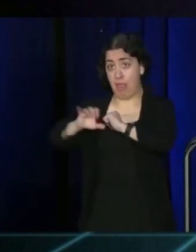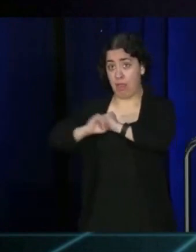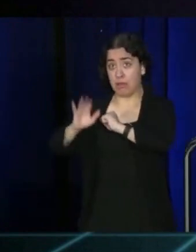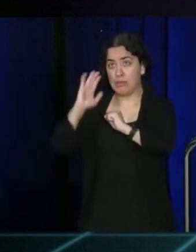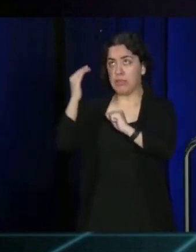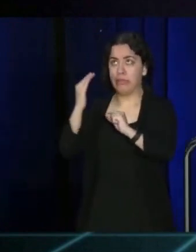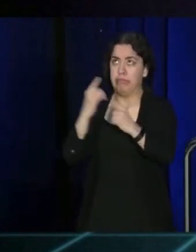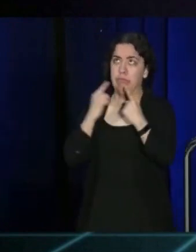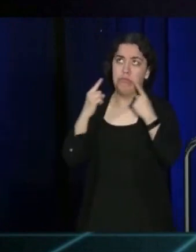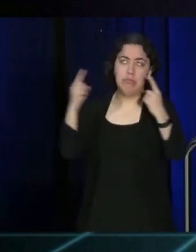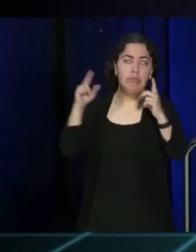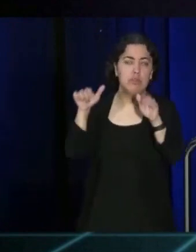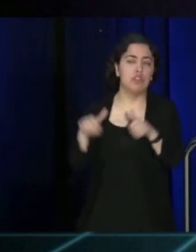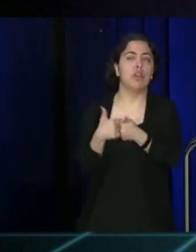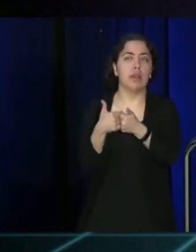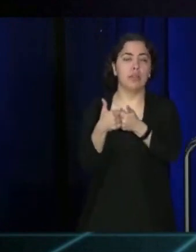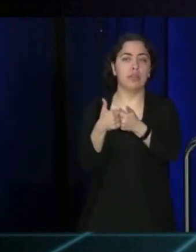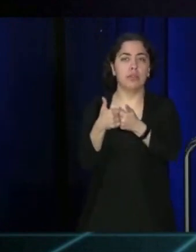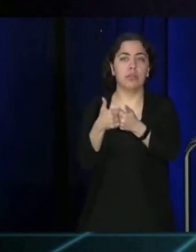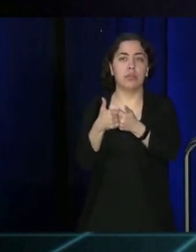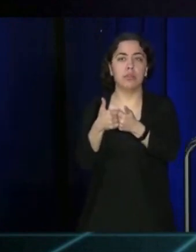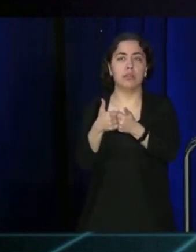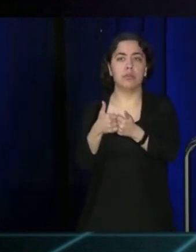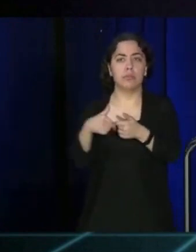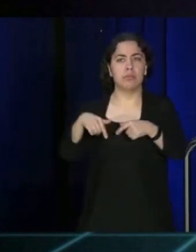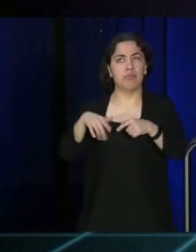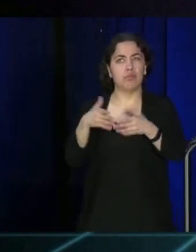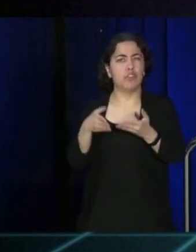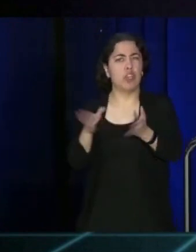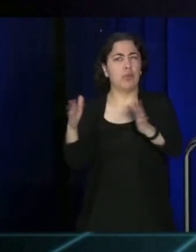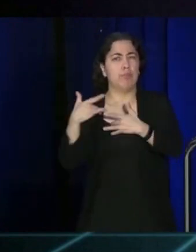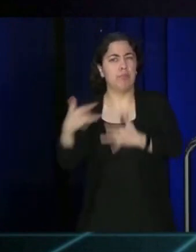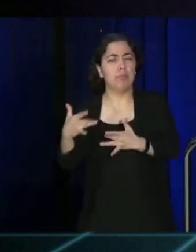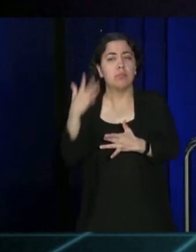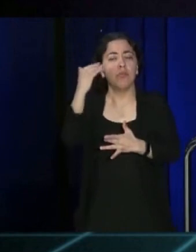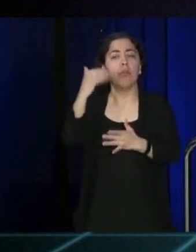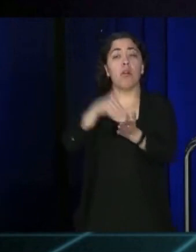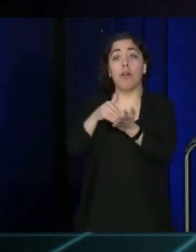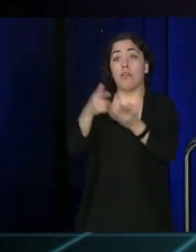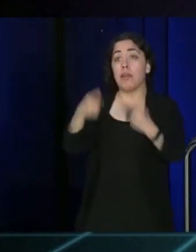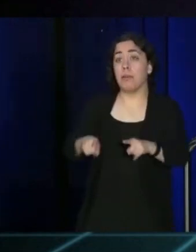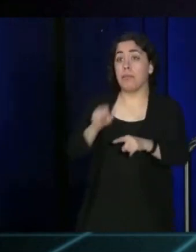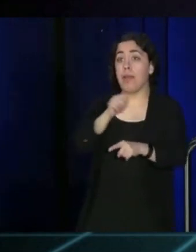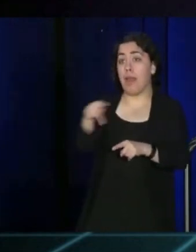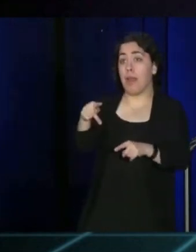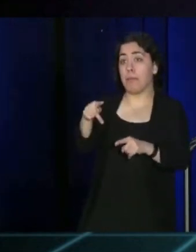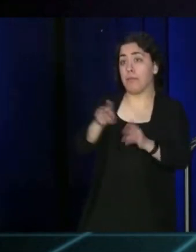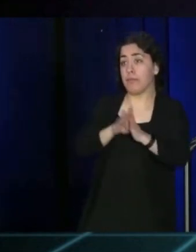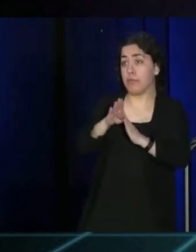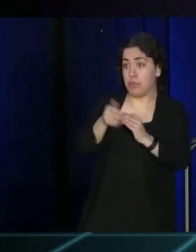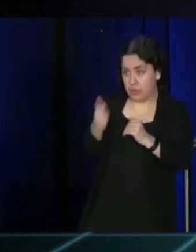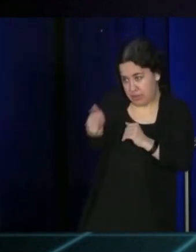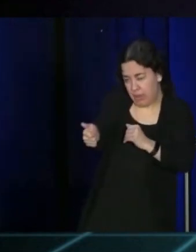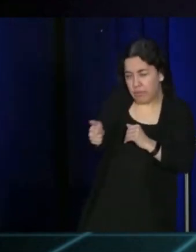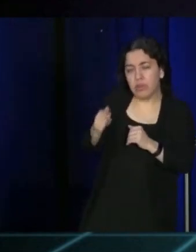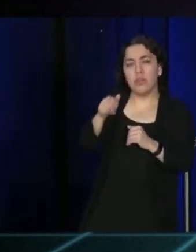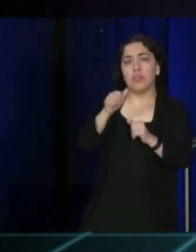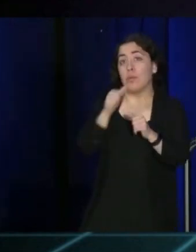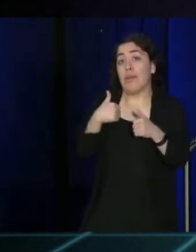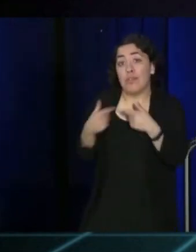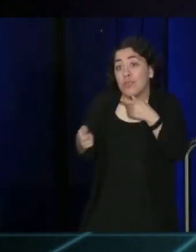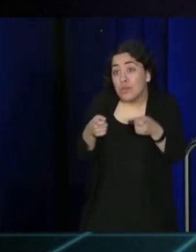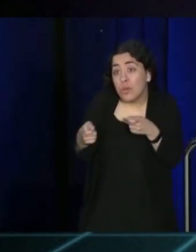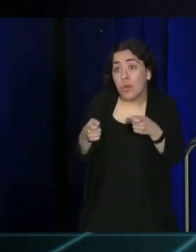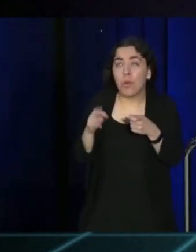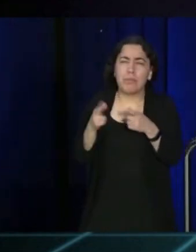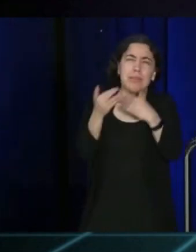notoriously challenging in this world because often you as the application developer, you don't have control or as much